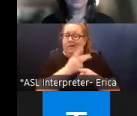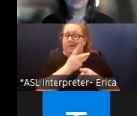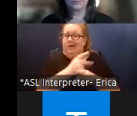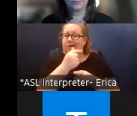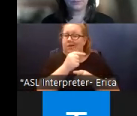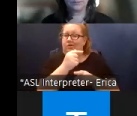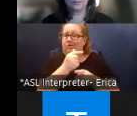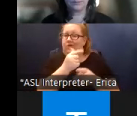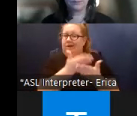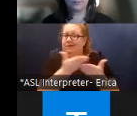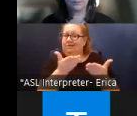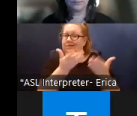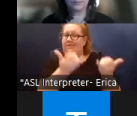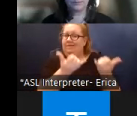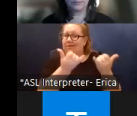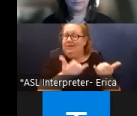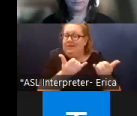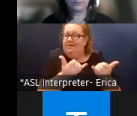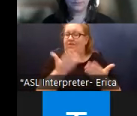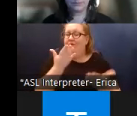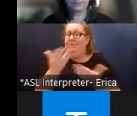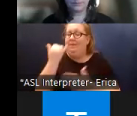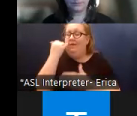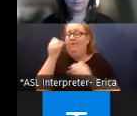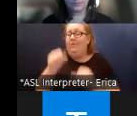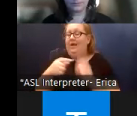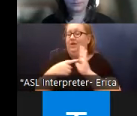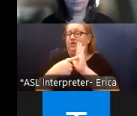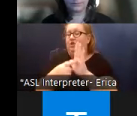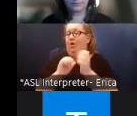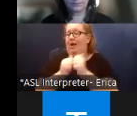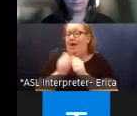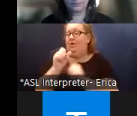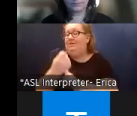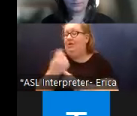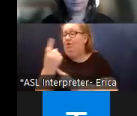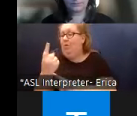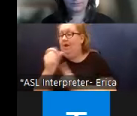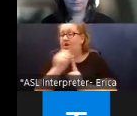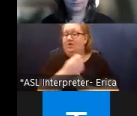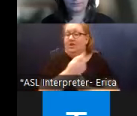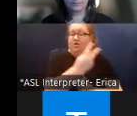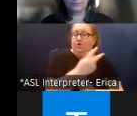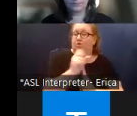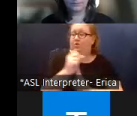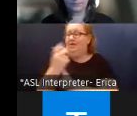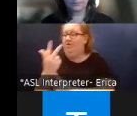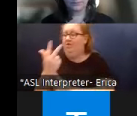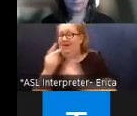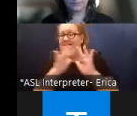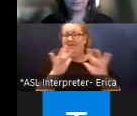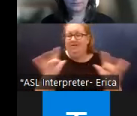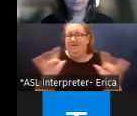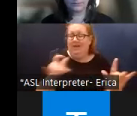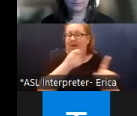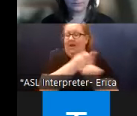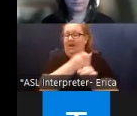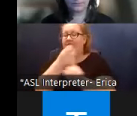is. So maybe if we can kind of show how scenario 1 or scenario 2, scenario 3, et cetera,